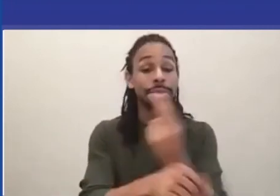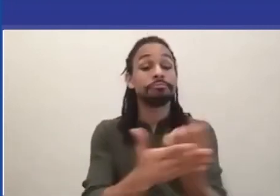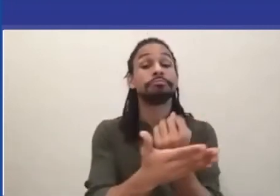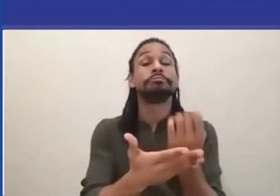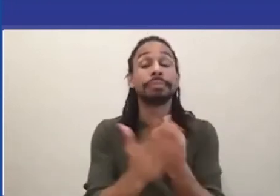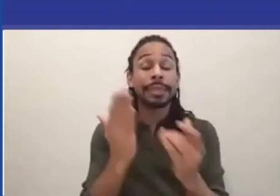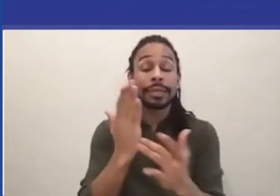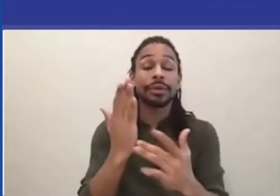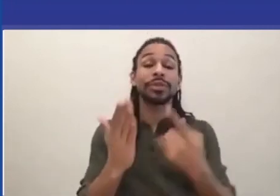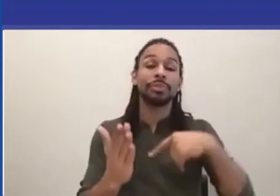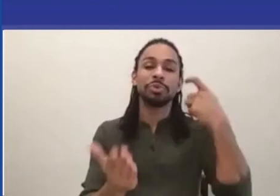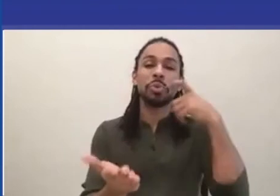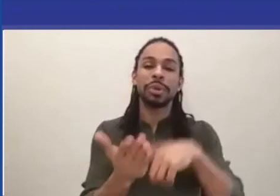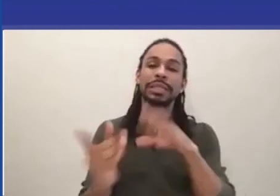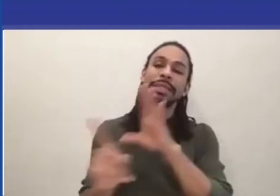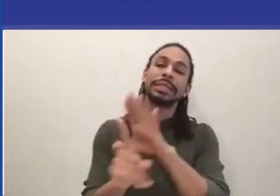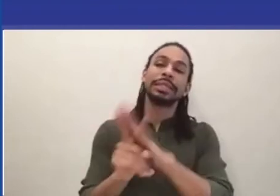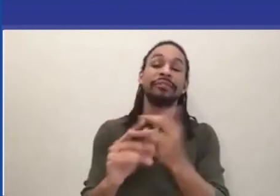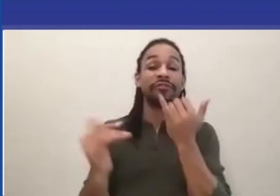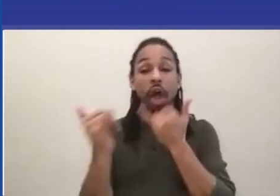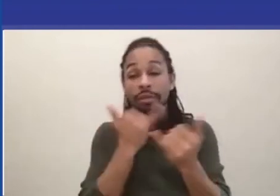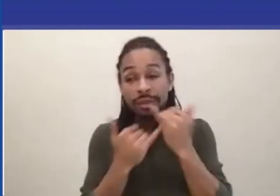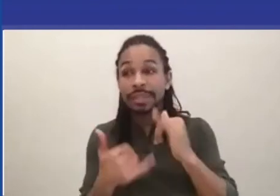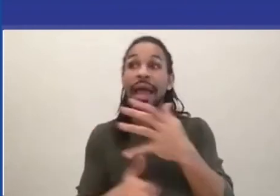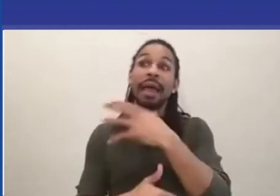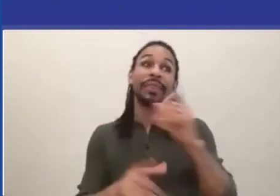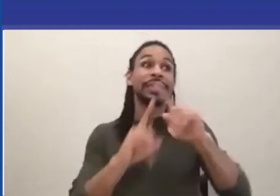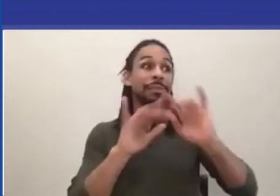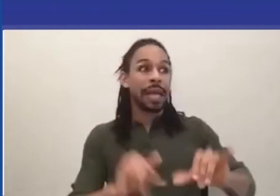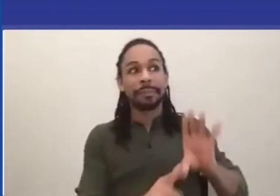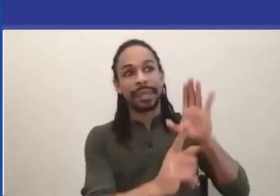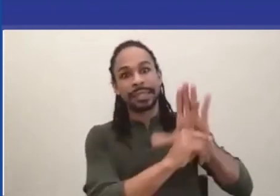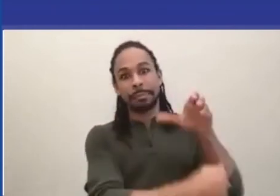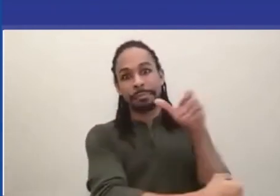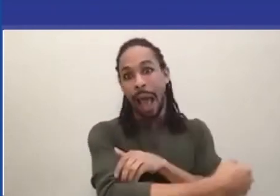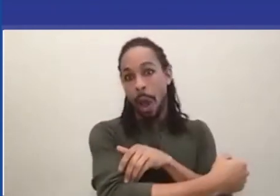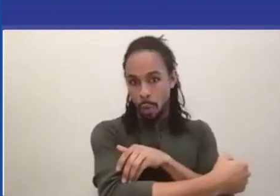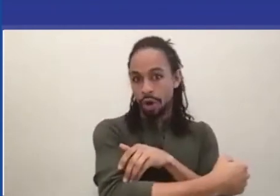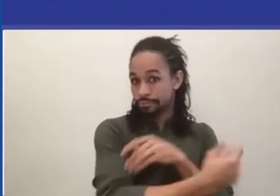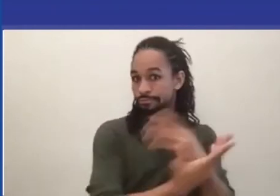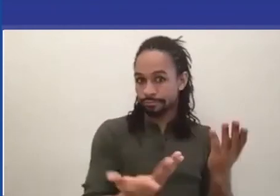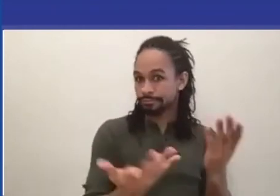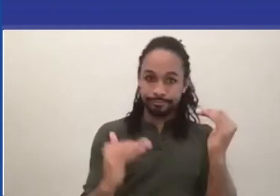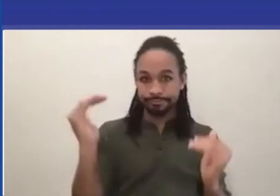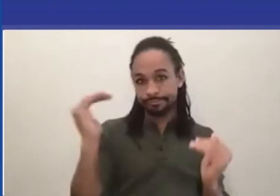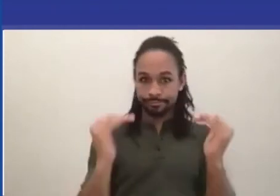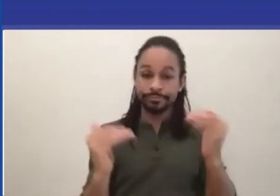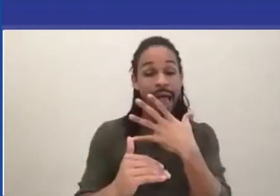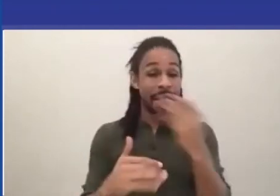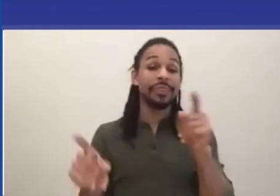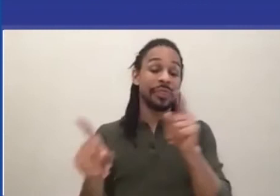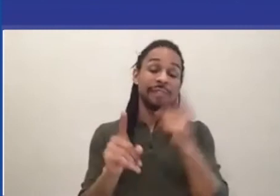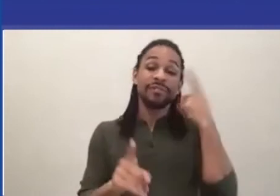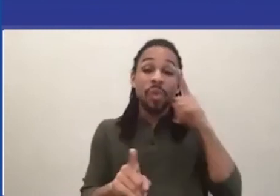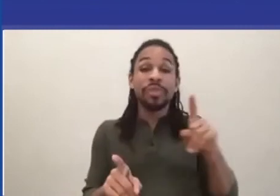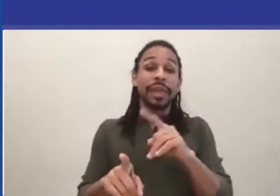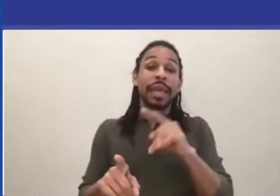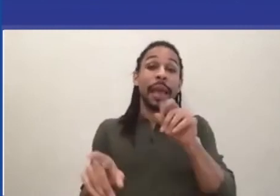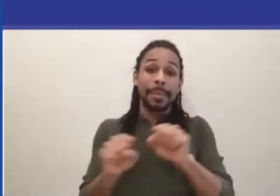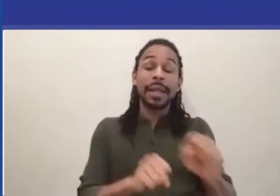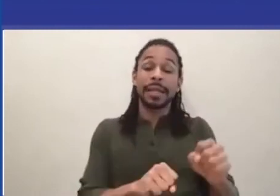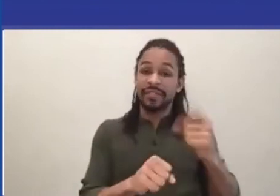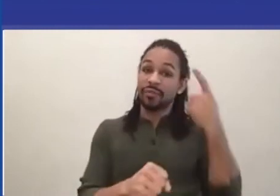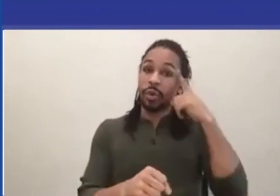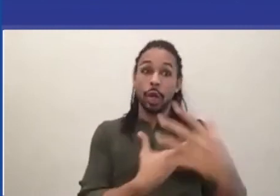And I think that the ability for it to be inclusive. So I wanted to go to this dance conference in